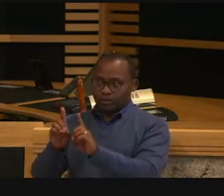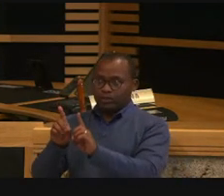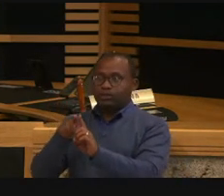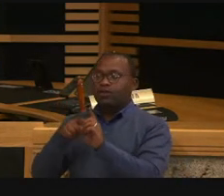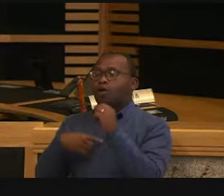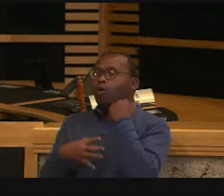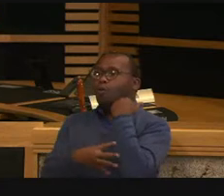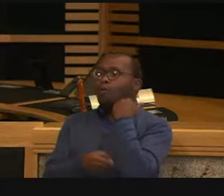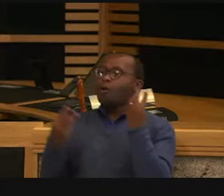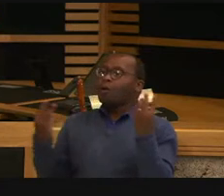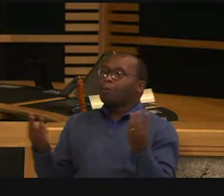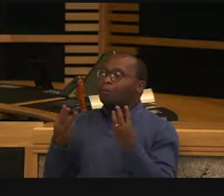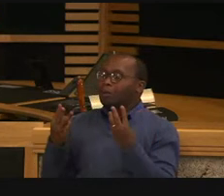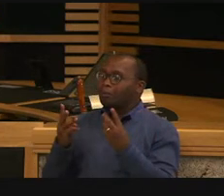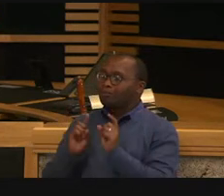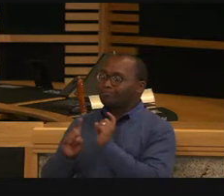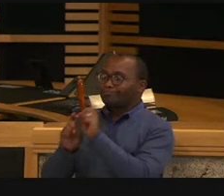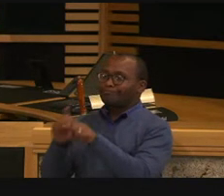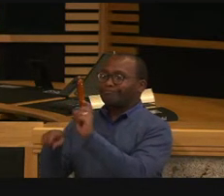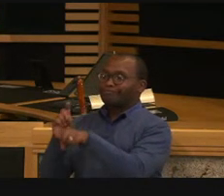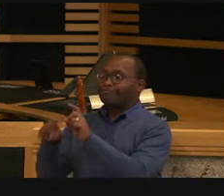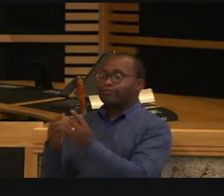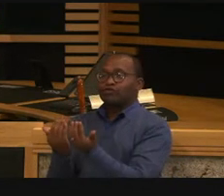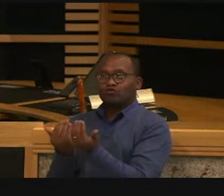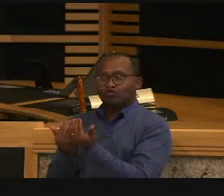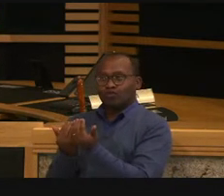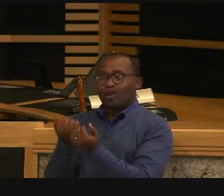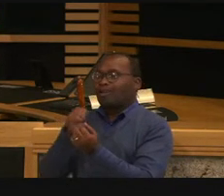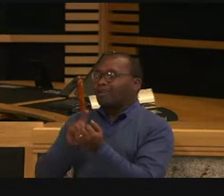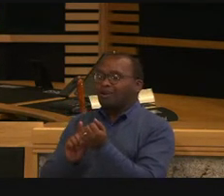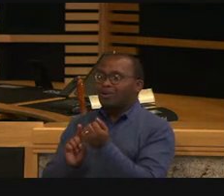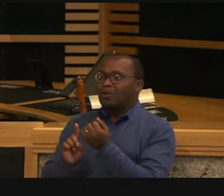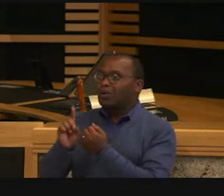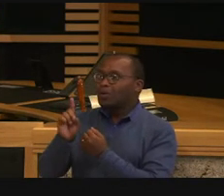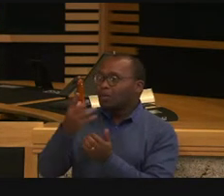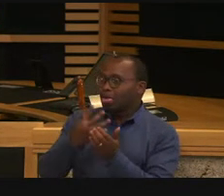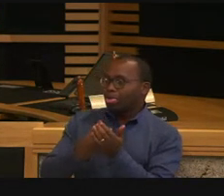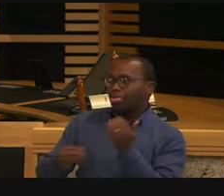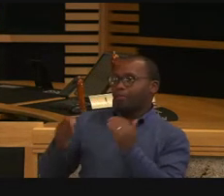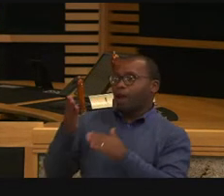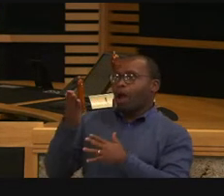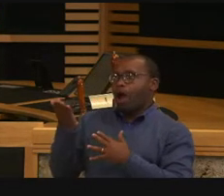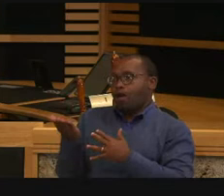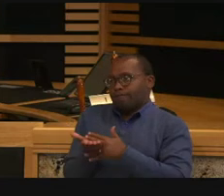are not lost in the system. ANC is of a firm view that